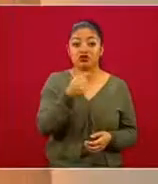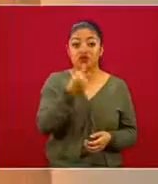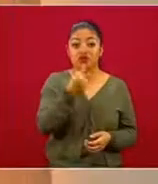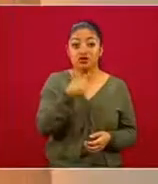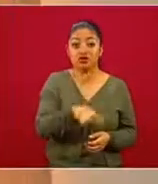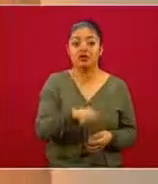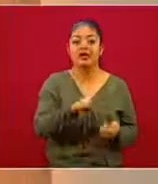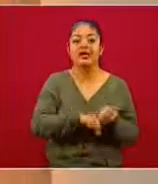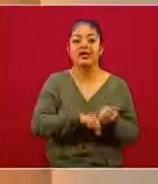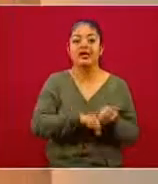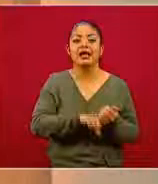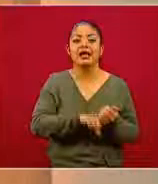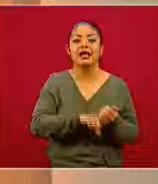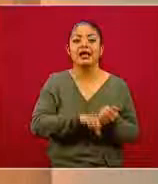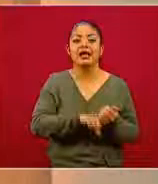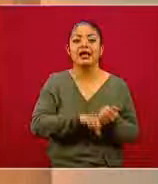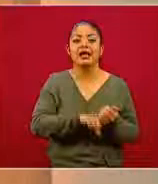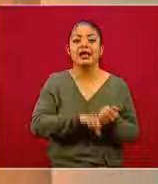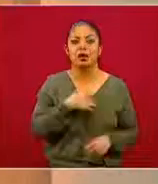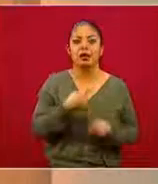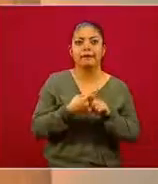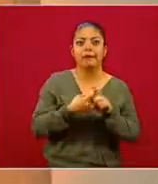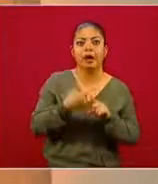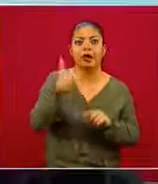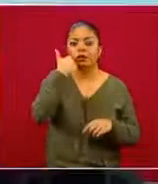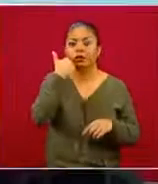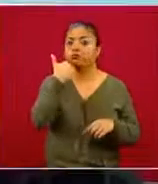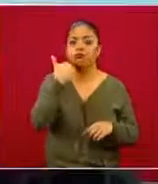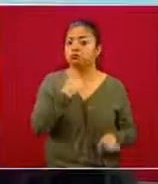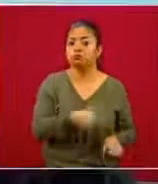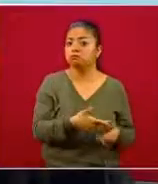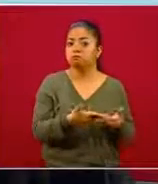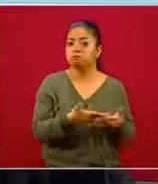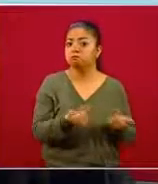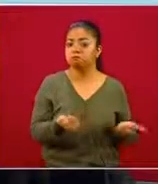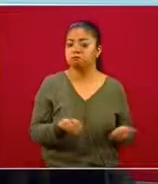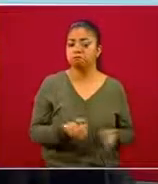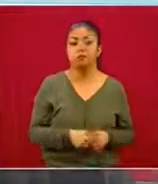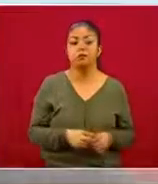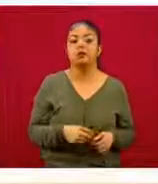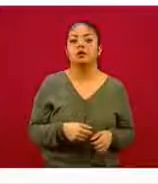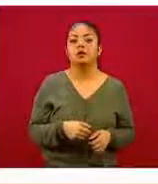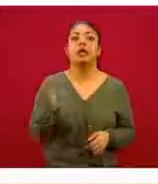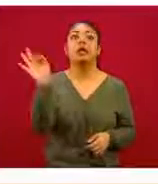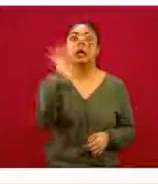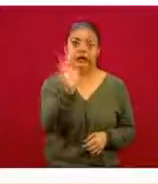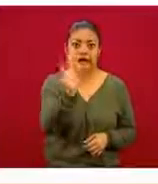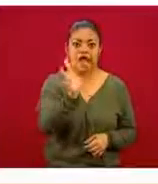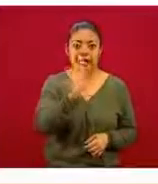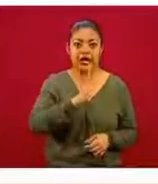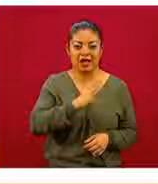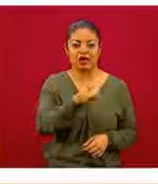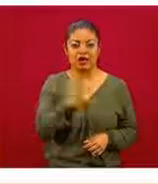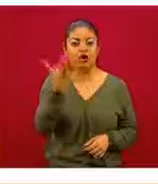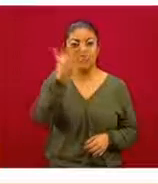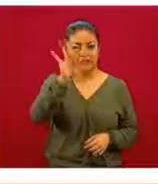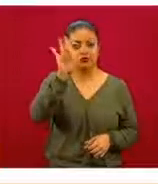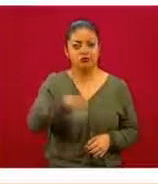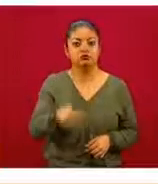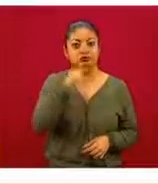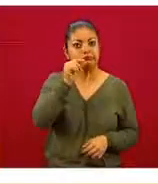confirmed have SARS-CoV-2, well, 90% of those children won't be exhibiting any symptoms. And those